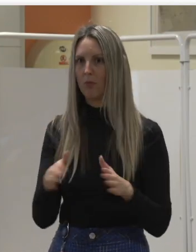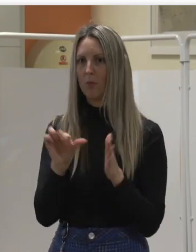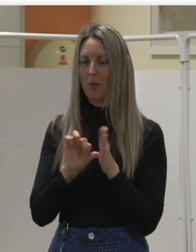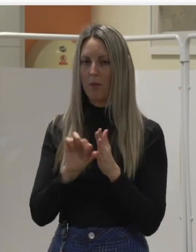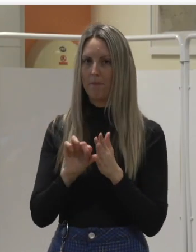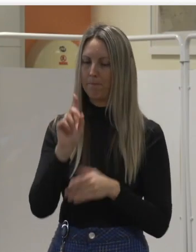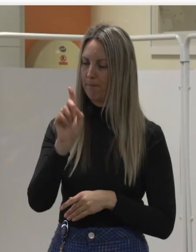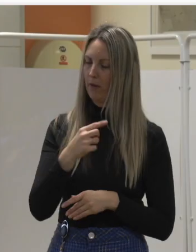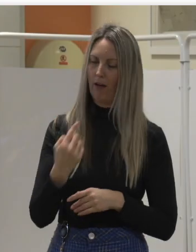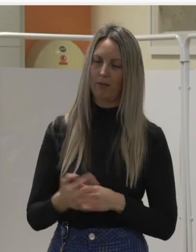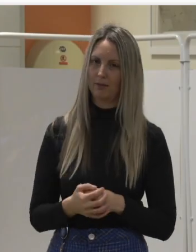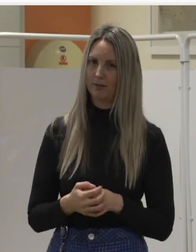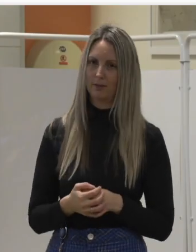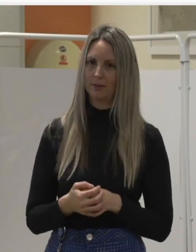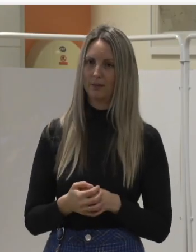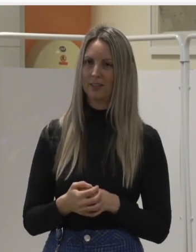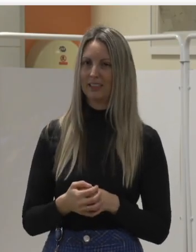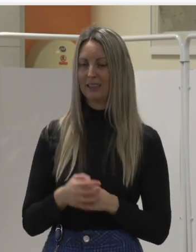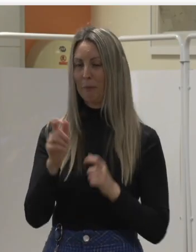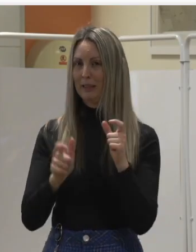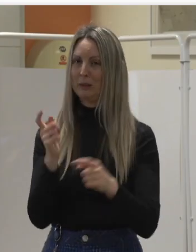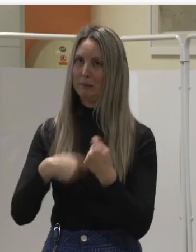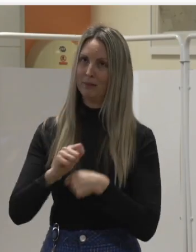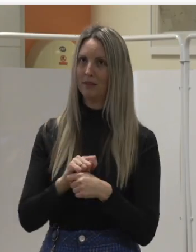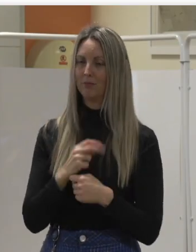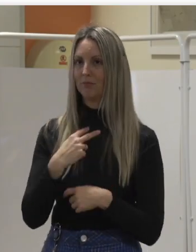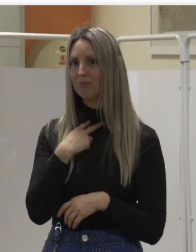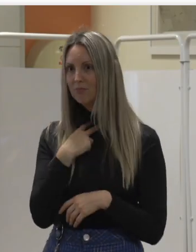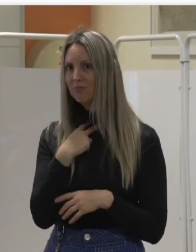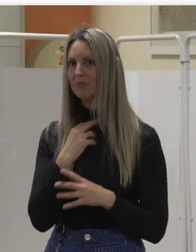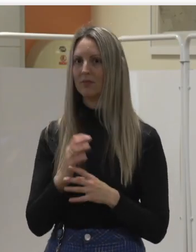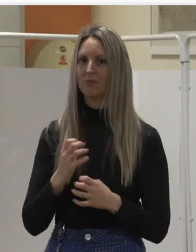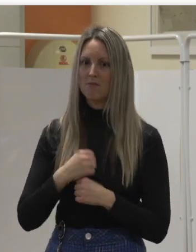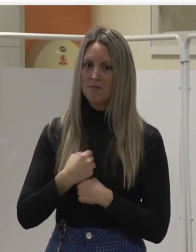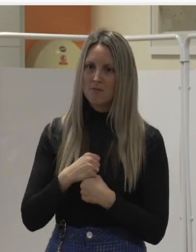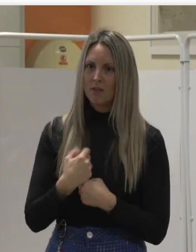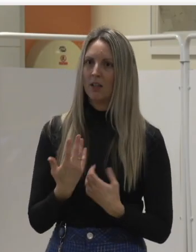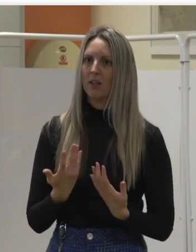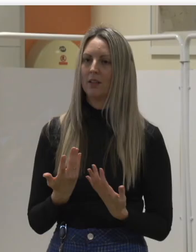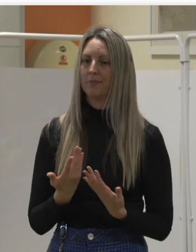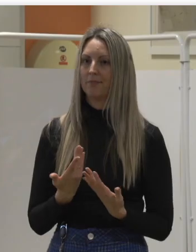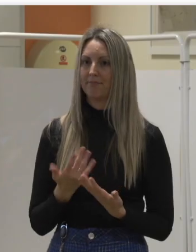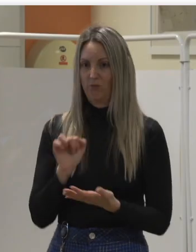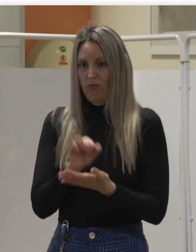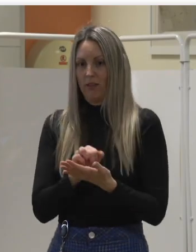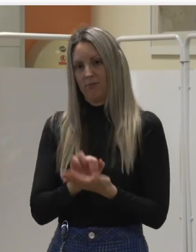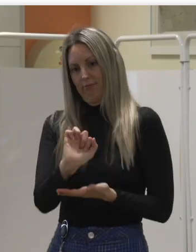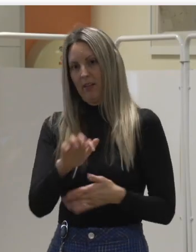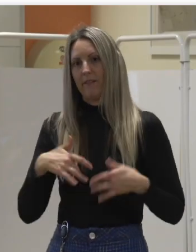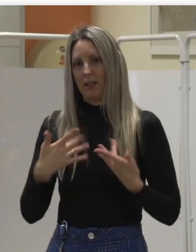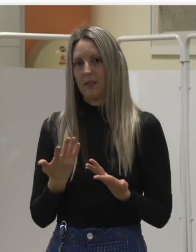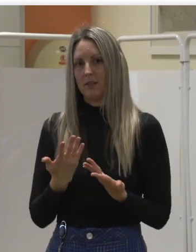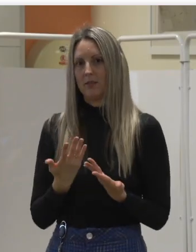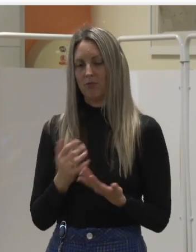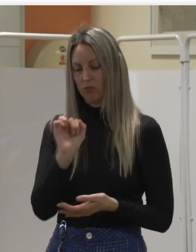People may become a little bit frustrated, disappointed, and they are right to have those feelings.